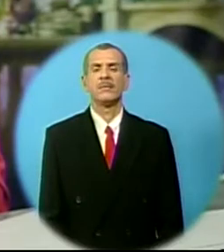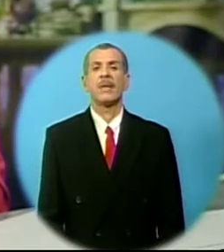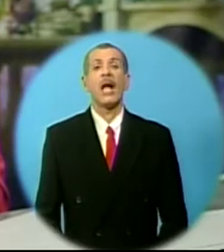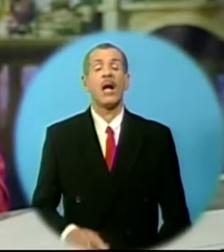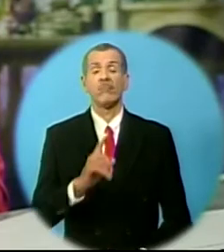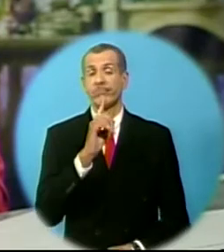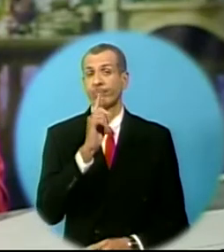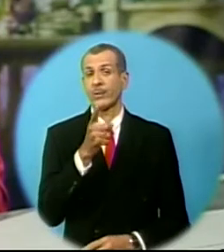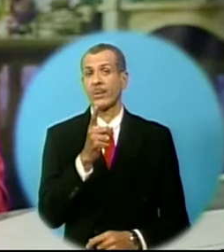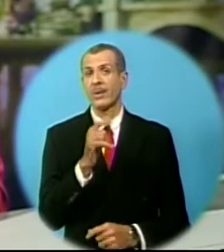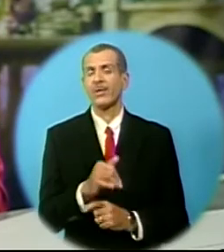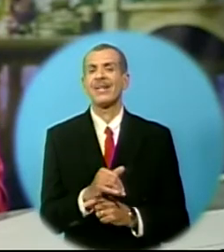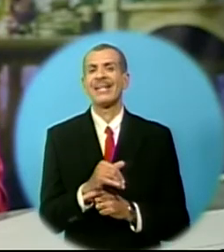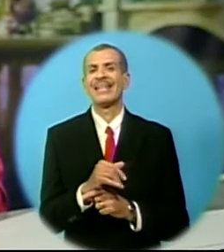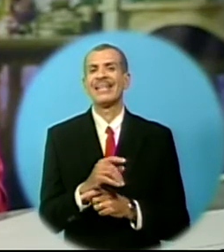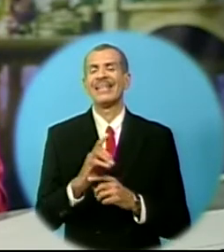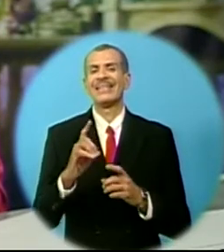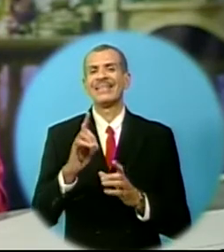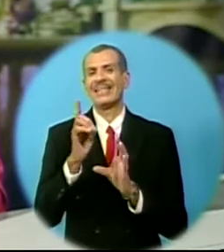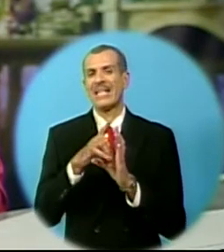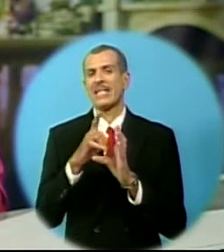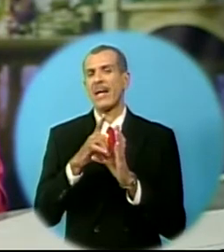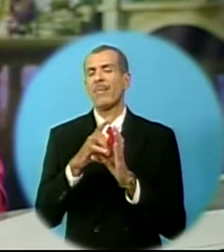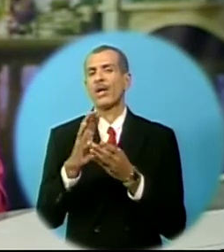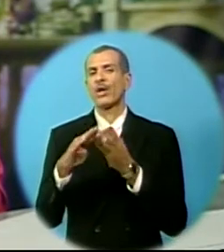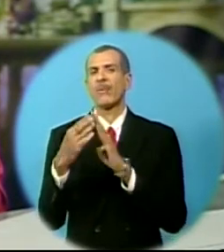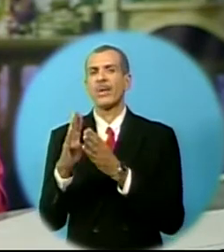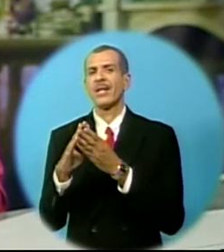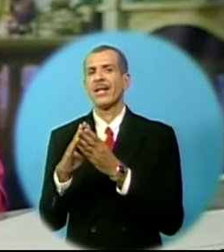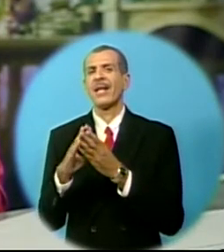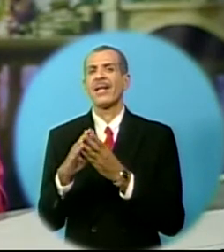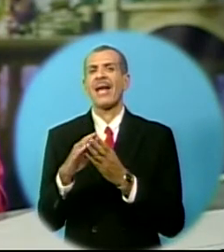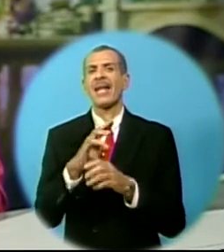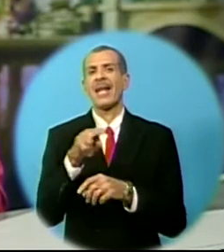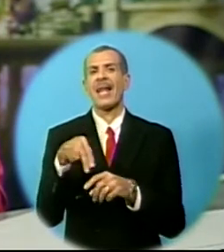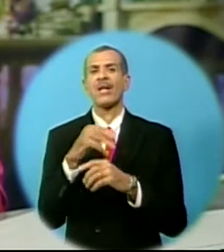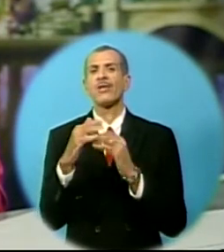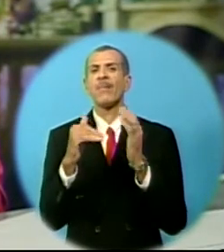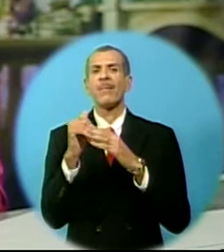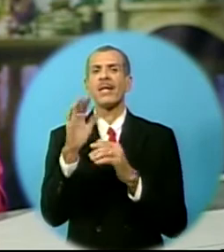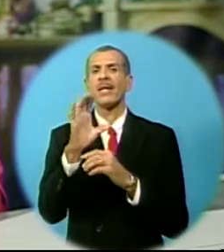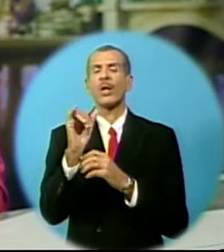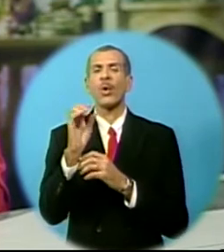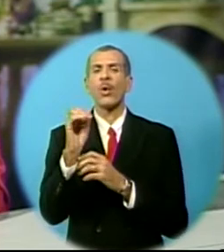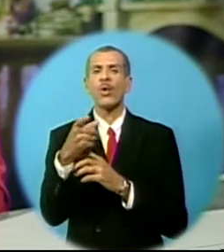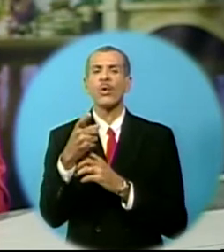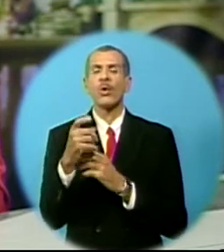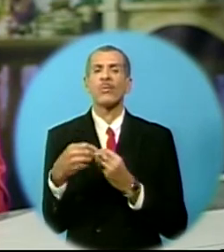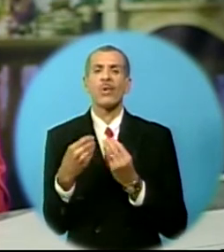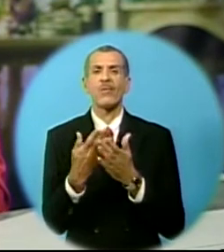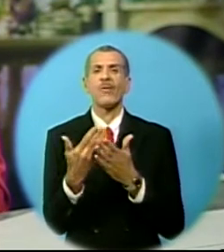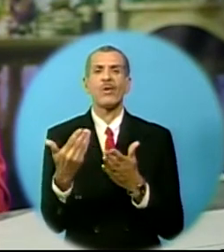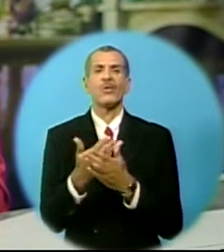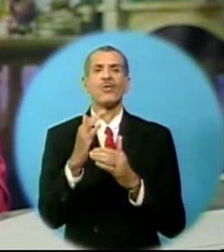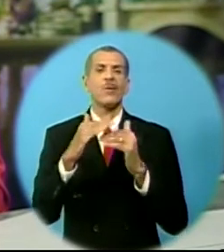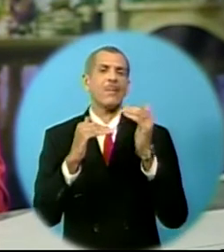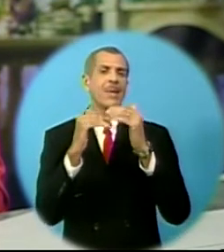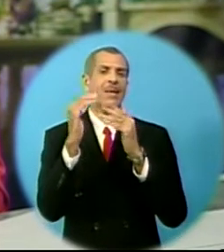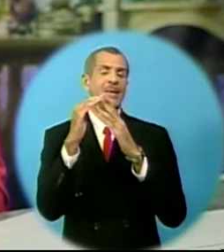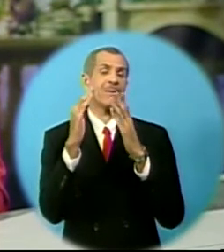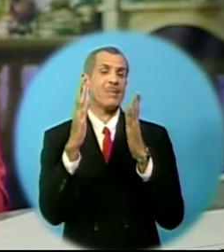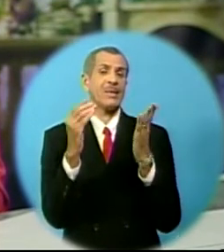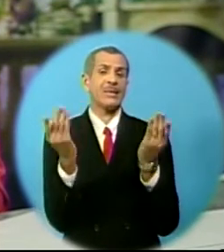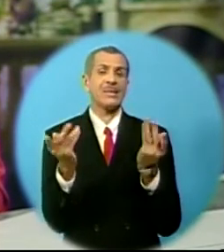An assurance to the disabled community that the revised National Building Code makes provisions for newly constructed buildings